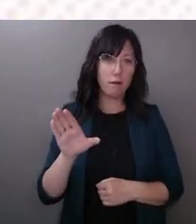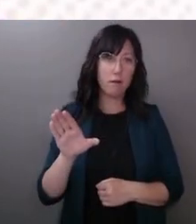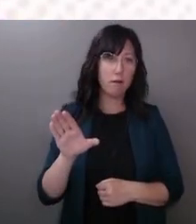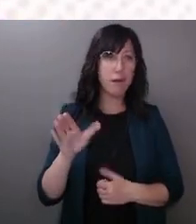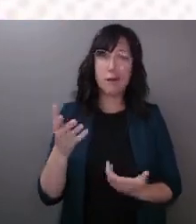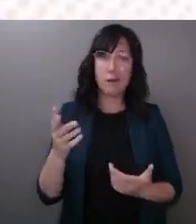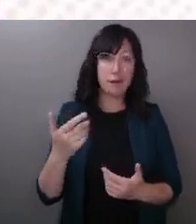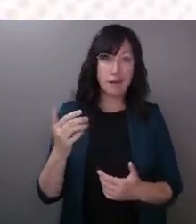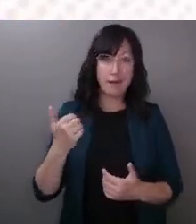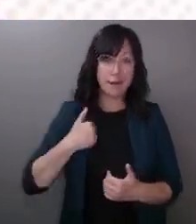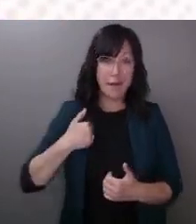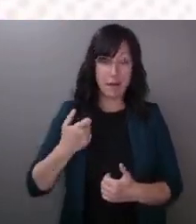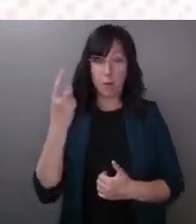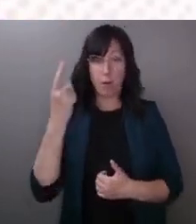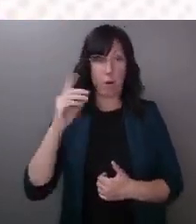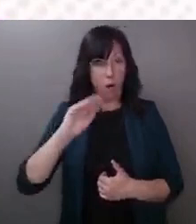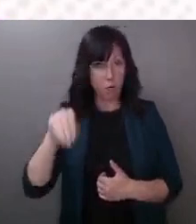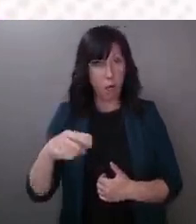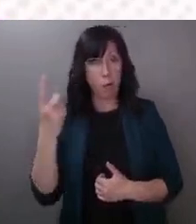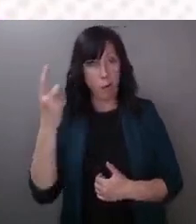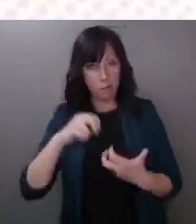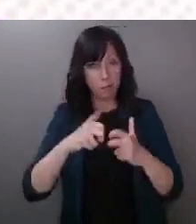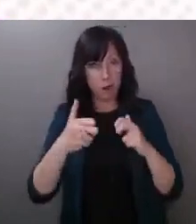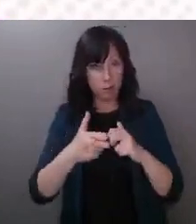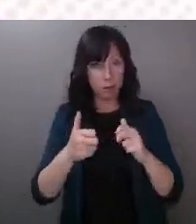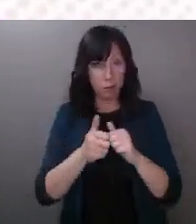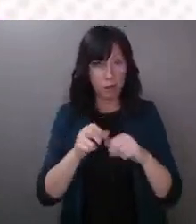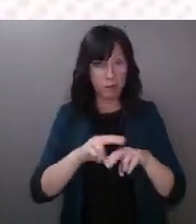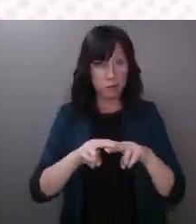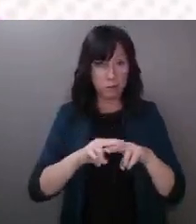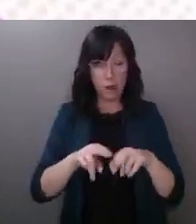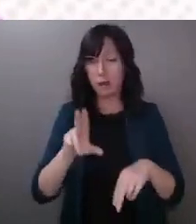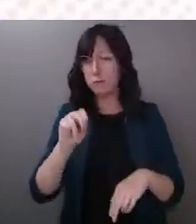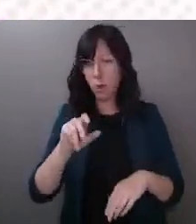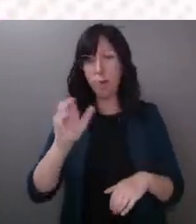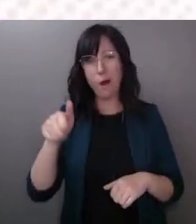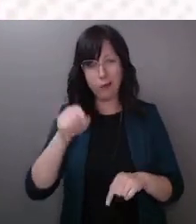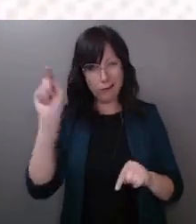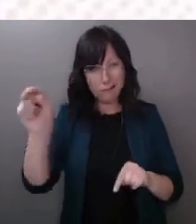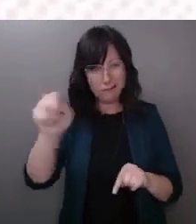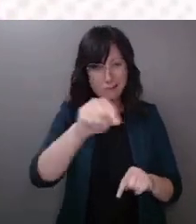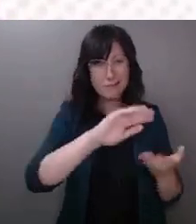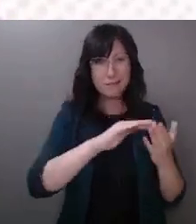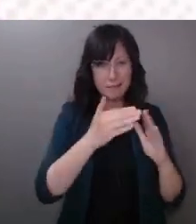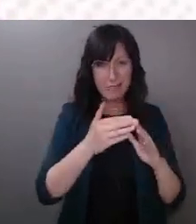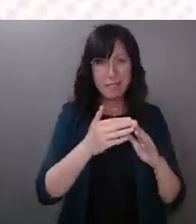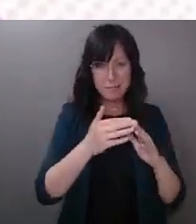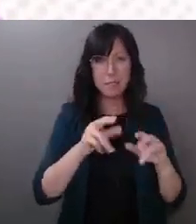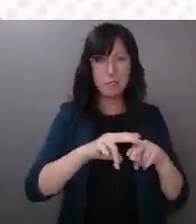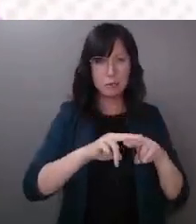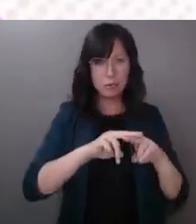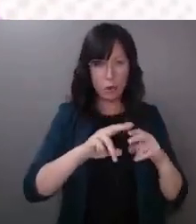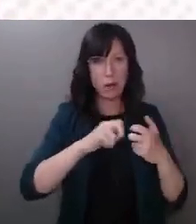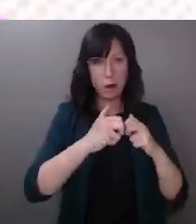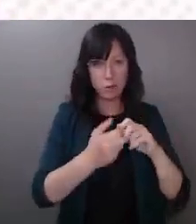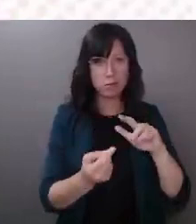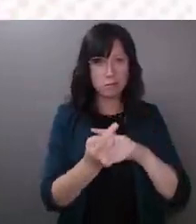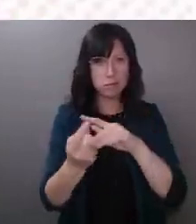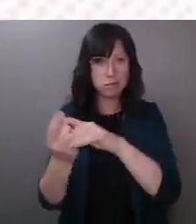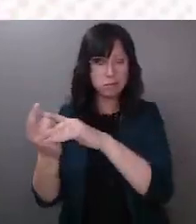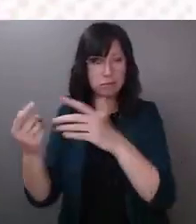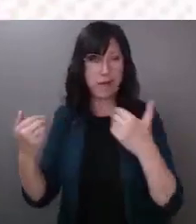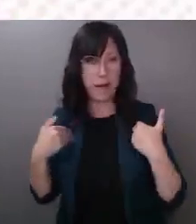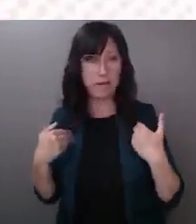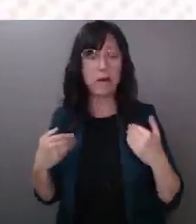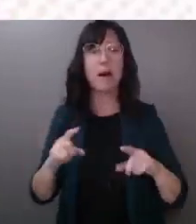around the world. Don't even think that we won't never have any problem anymore. The thing is, with the bearing problem, the issue that